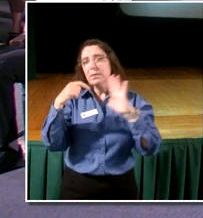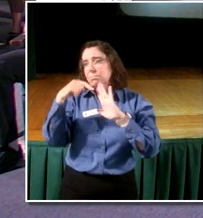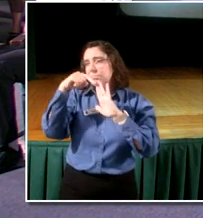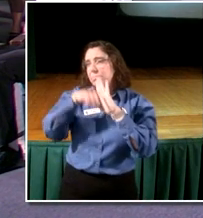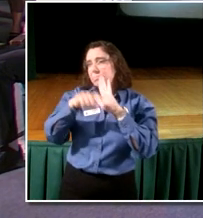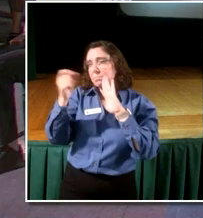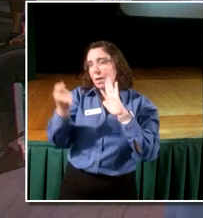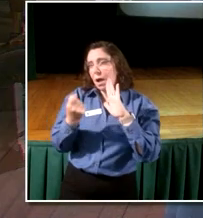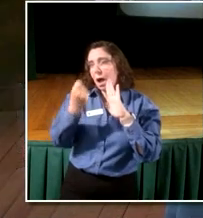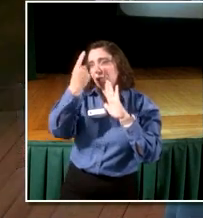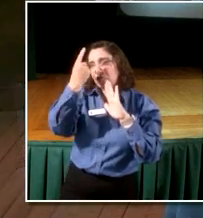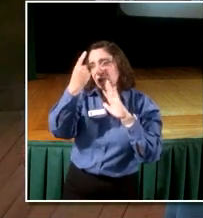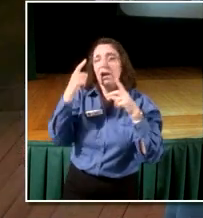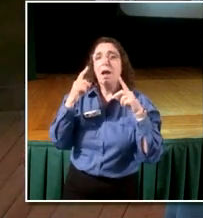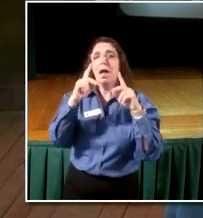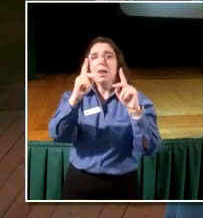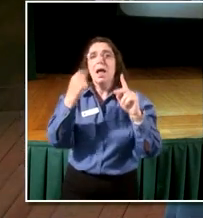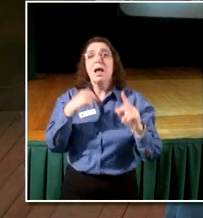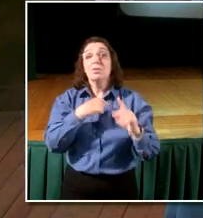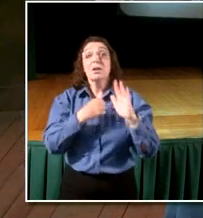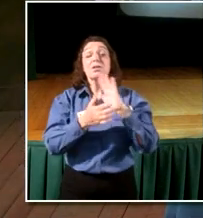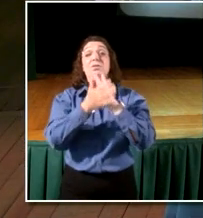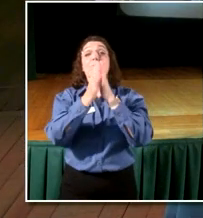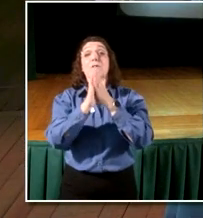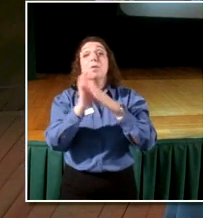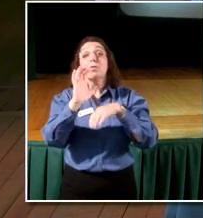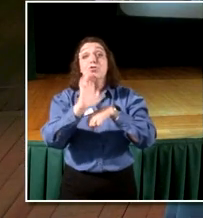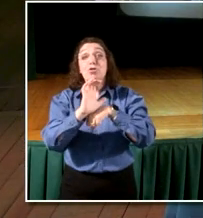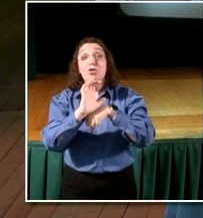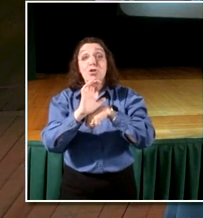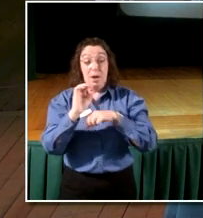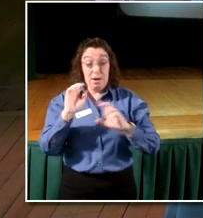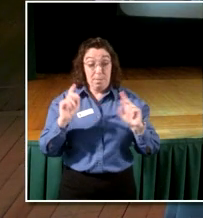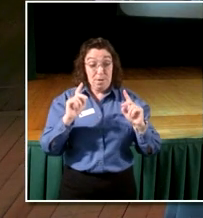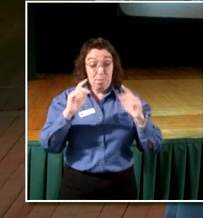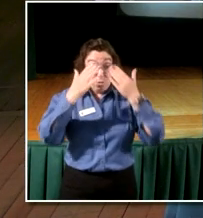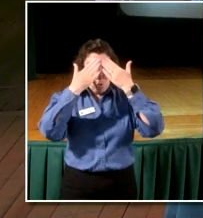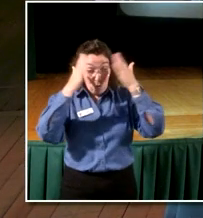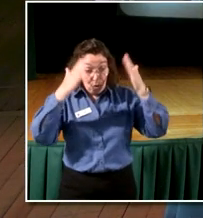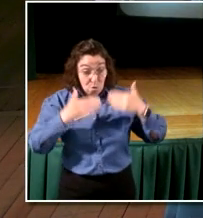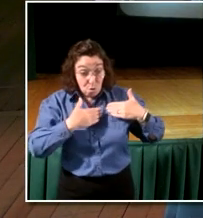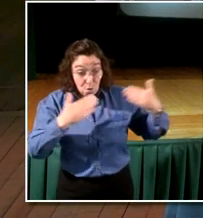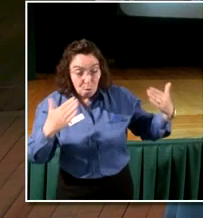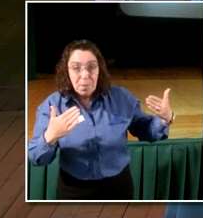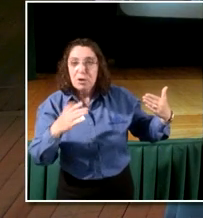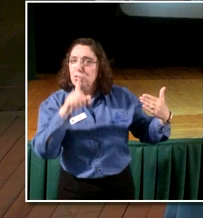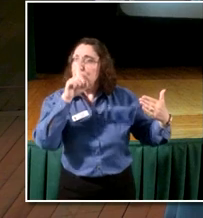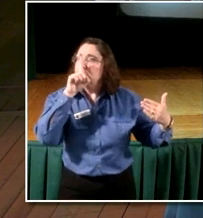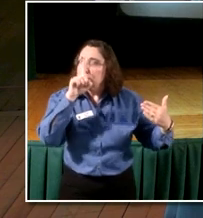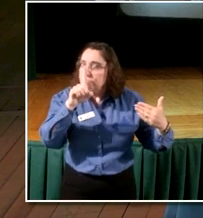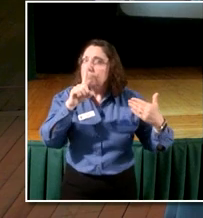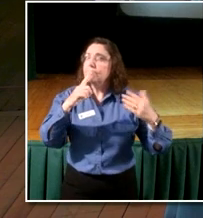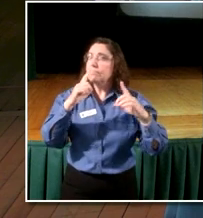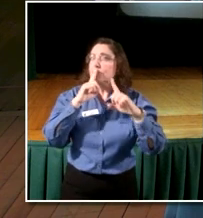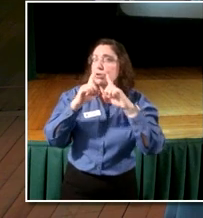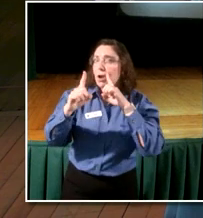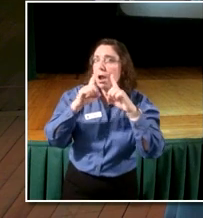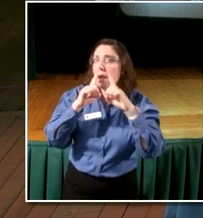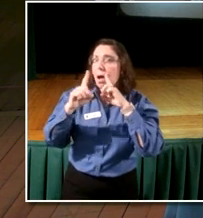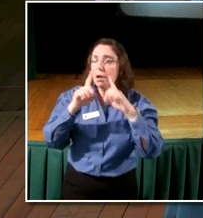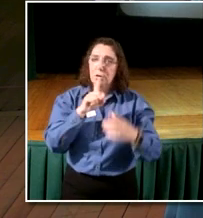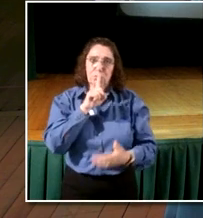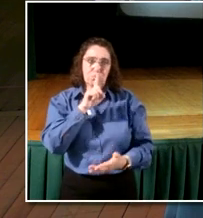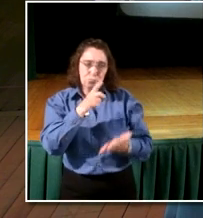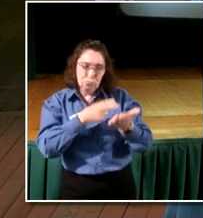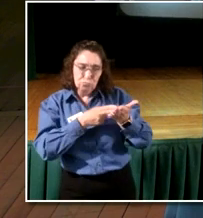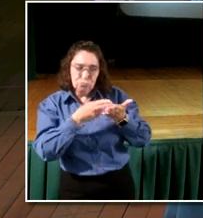understanding allows us to become a church and a people open to genuine dialogue and authentic